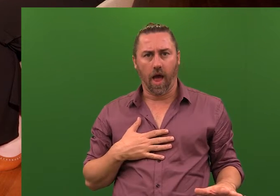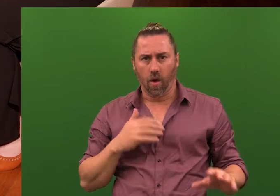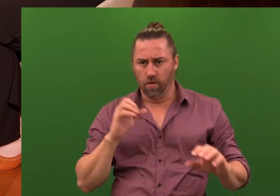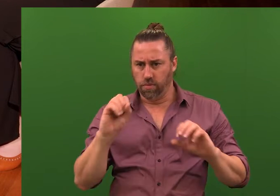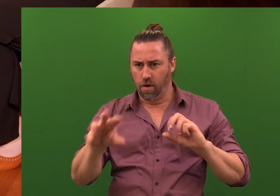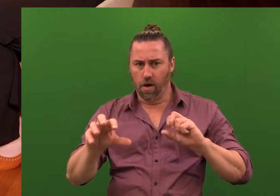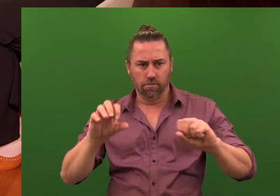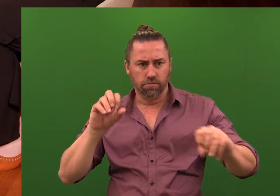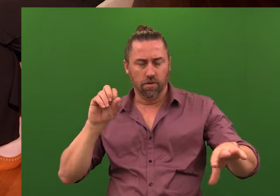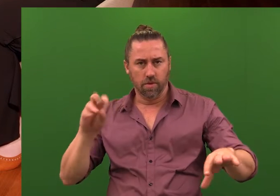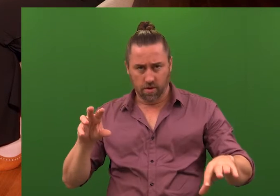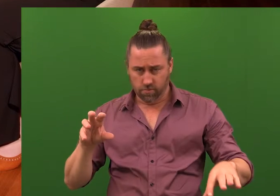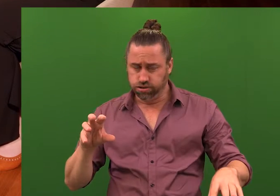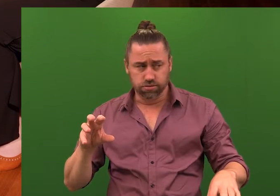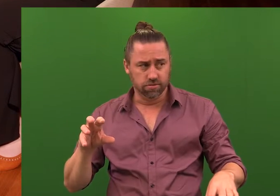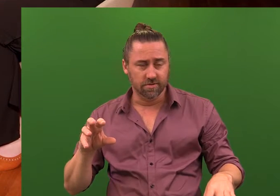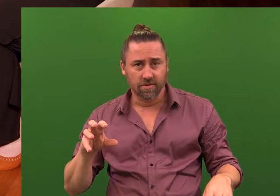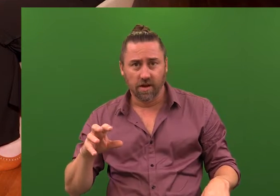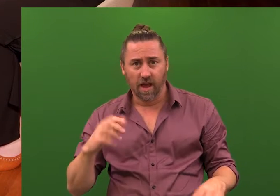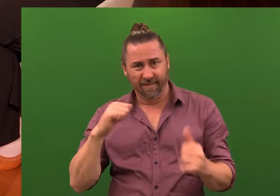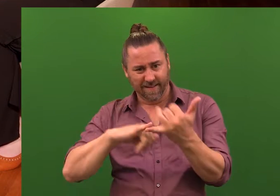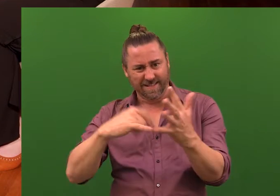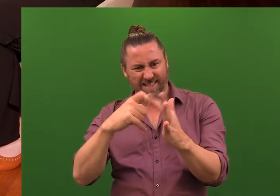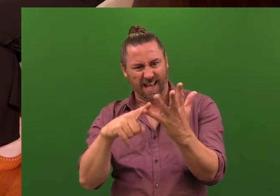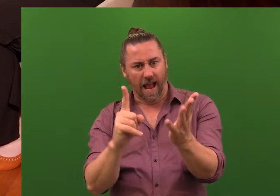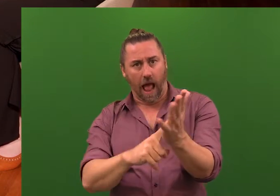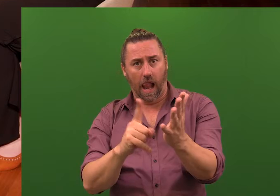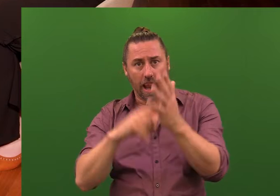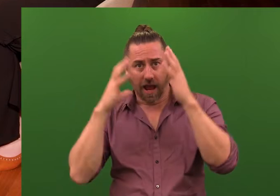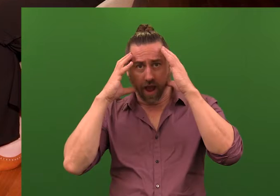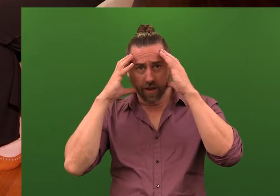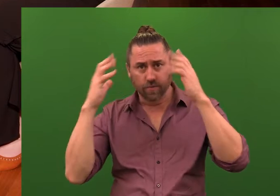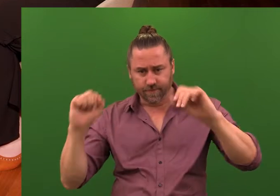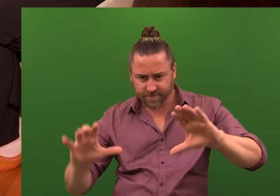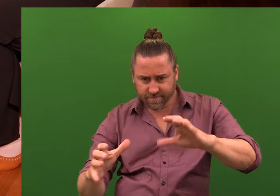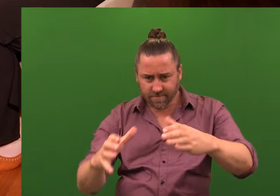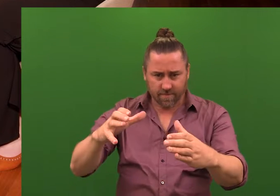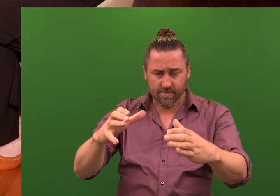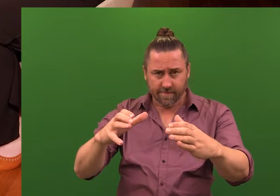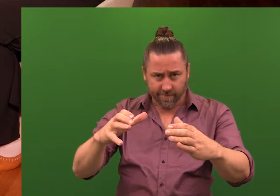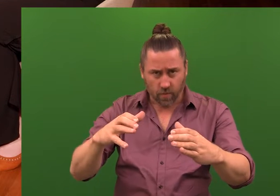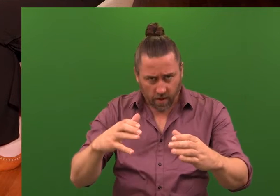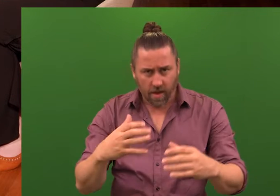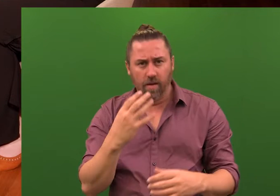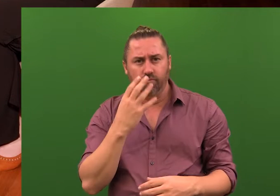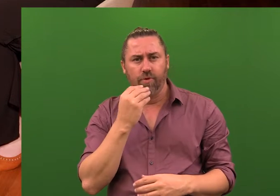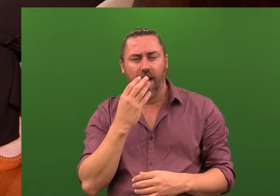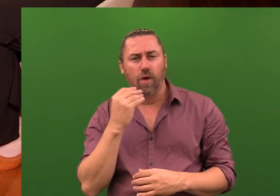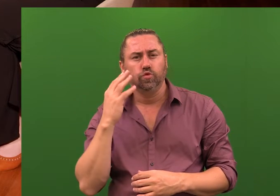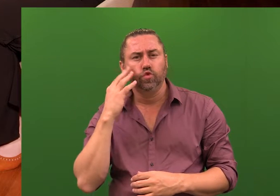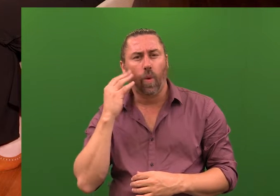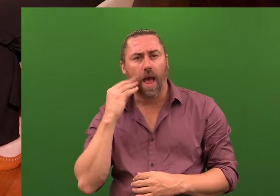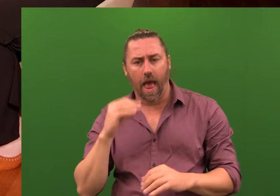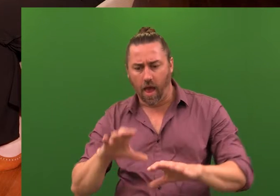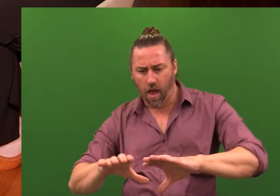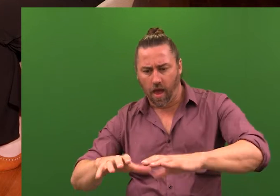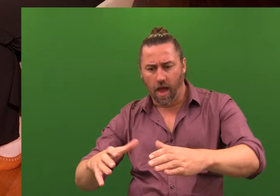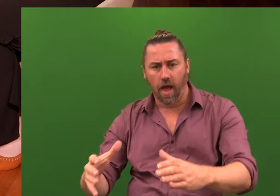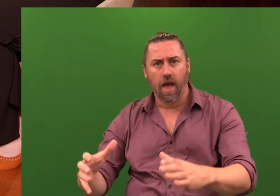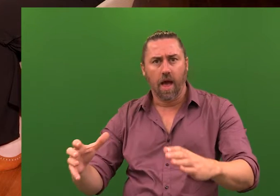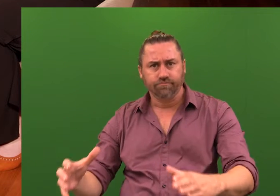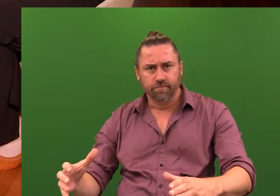using that language which was created by our ancestors in the holds of ships and in the sugarcane plantations as a way for many tribal groups